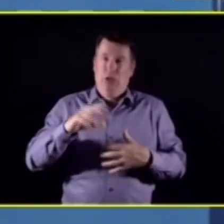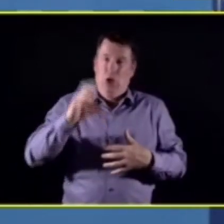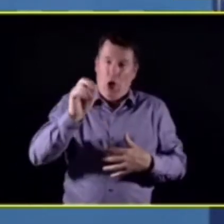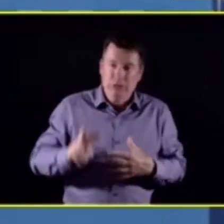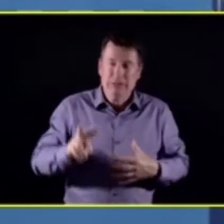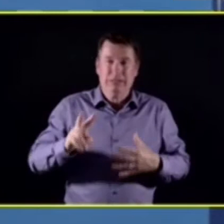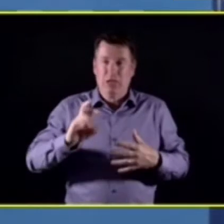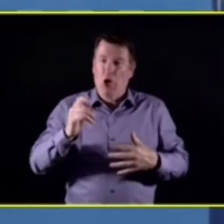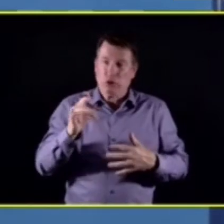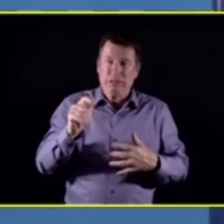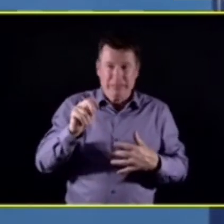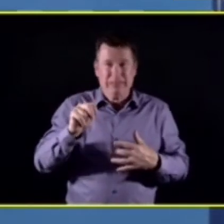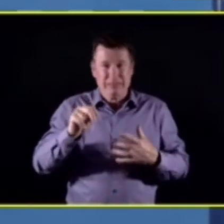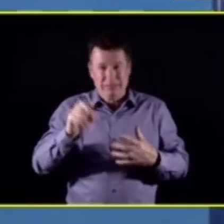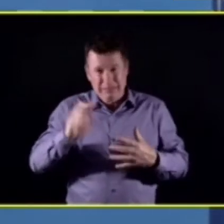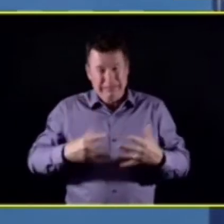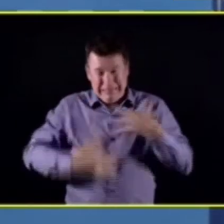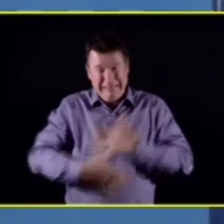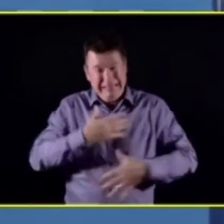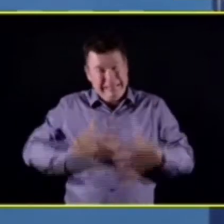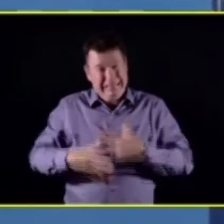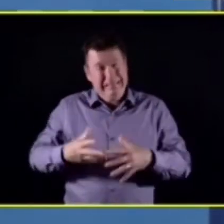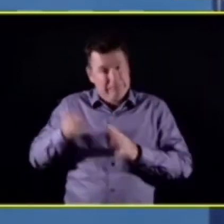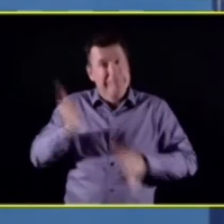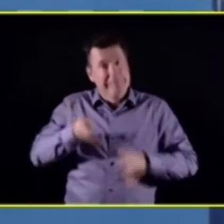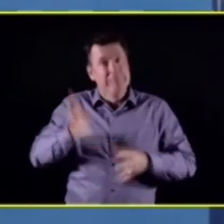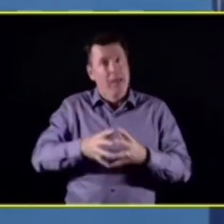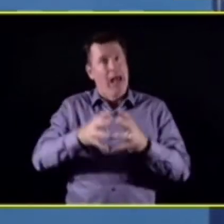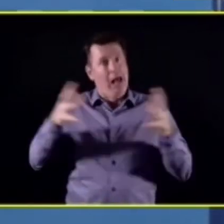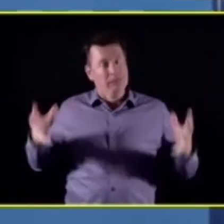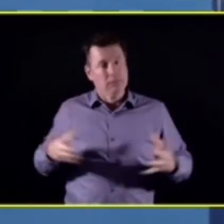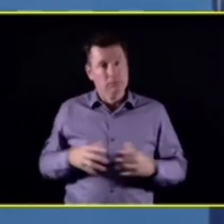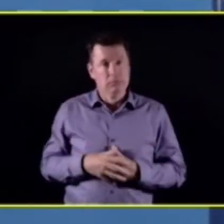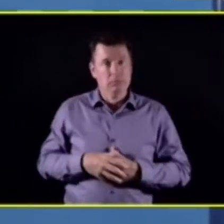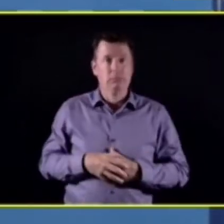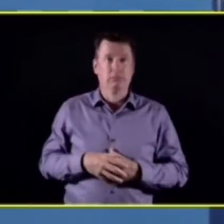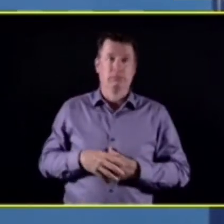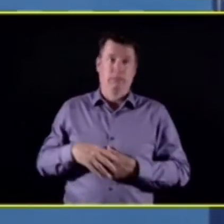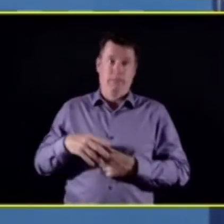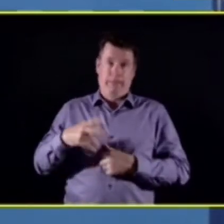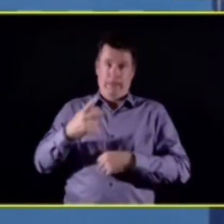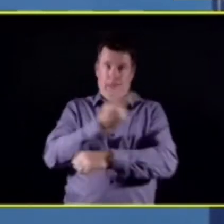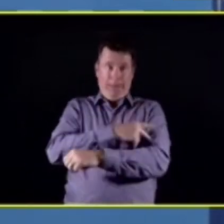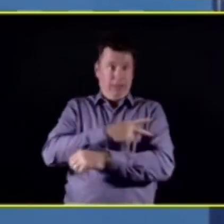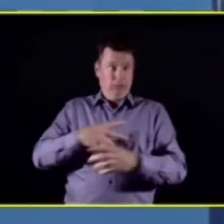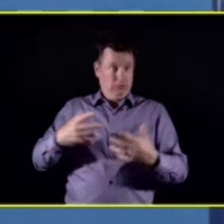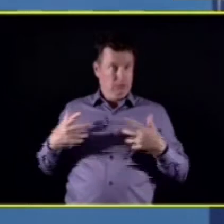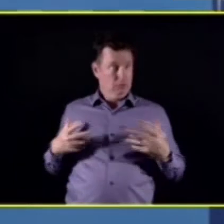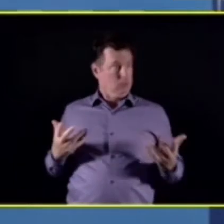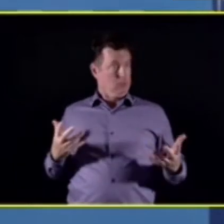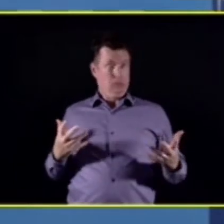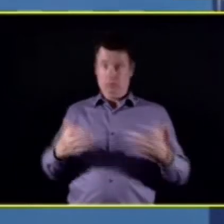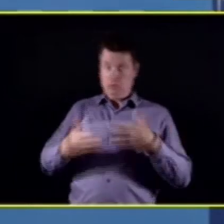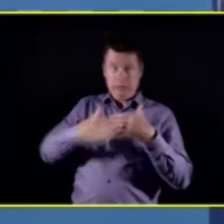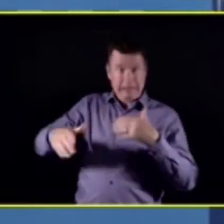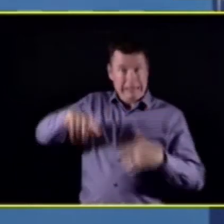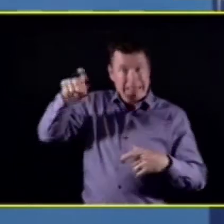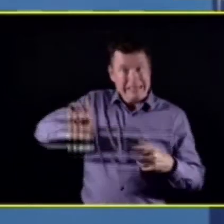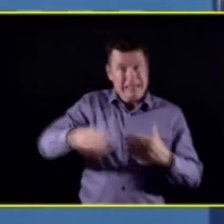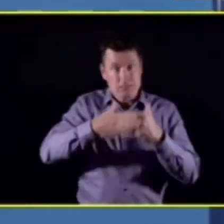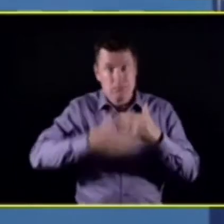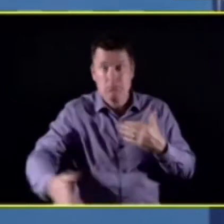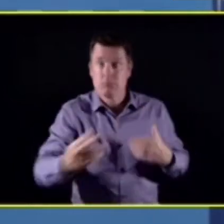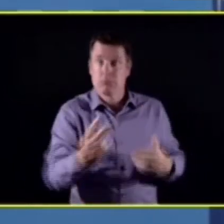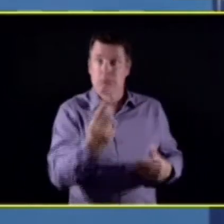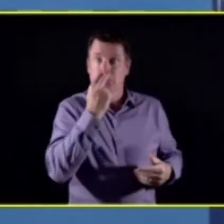of illness, patients can go home without needing any oxygen, like Mr. Barish, and can walk at Cobb's Hill Park. That's a